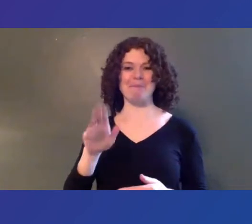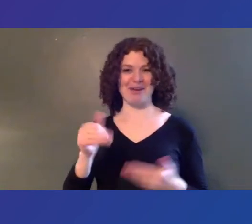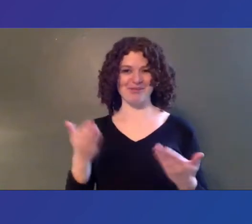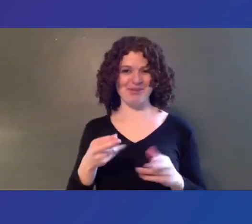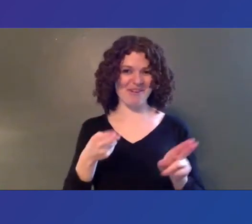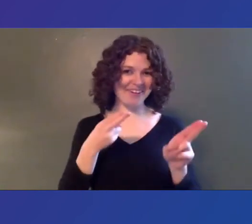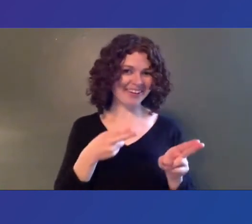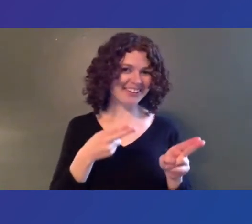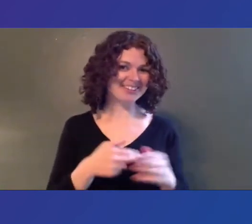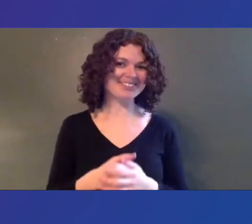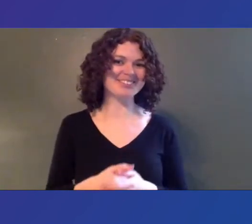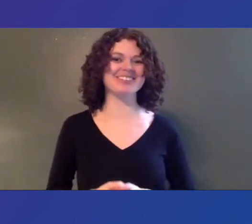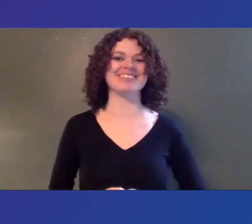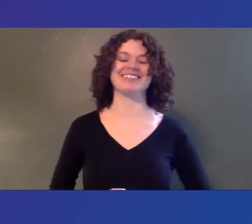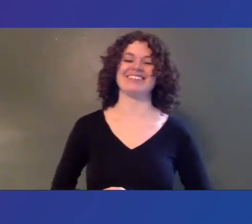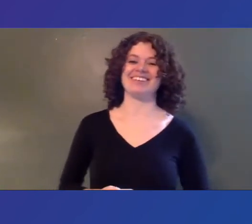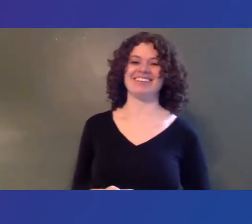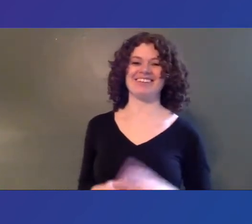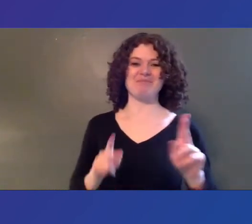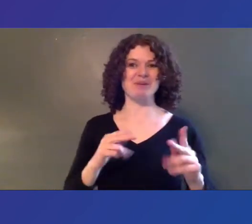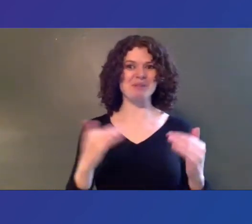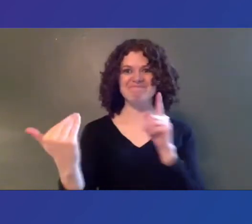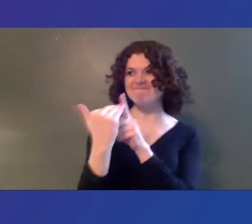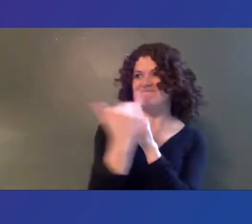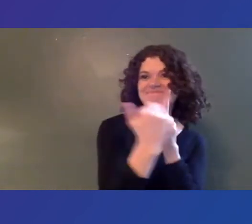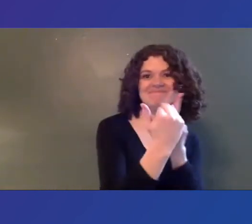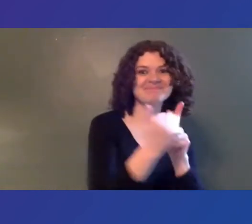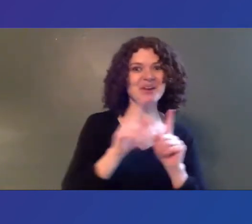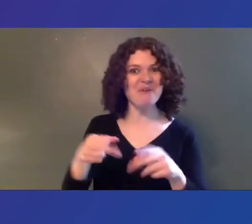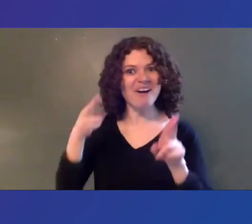Teeny, good, not because there was no Google at the